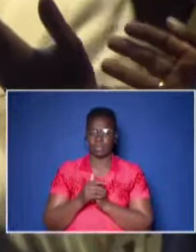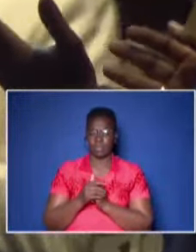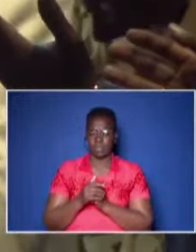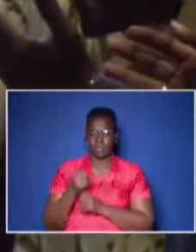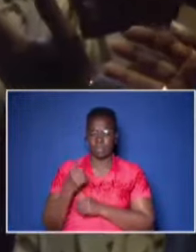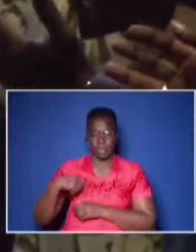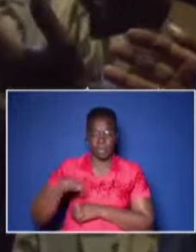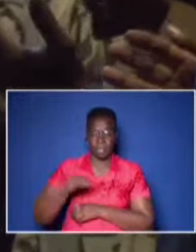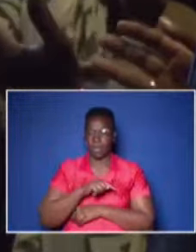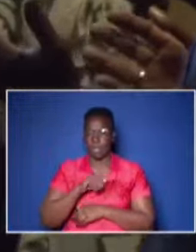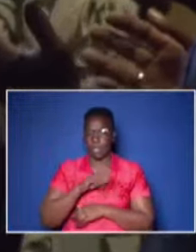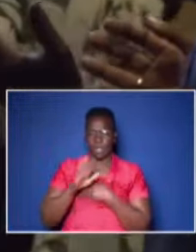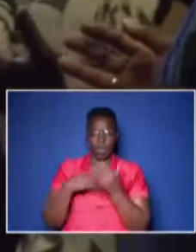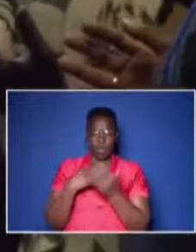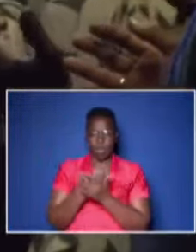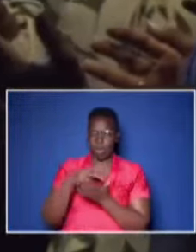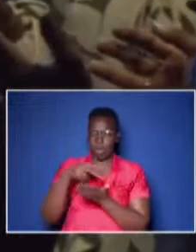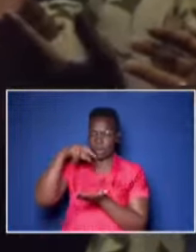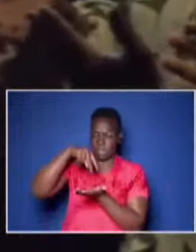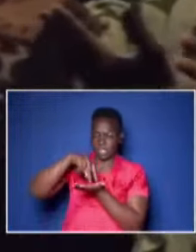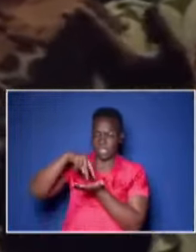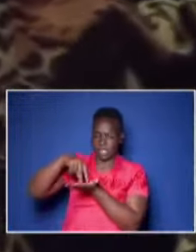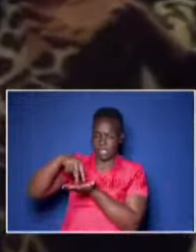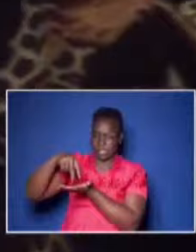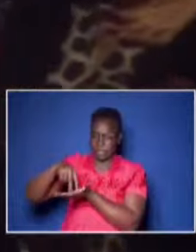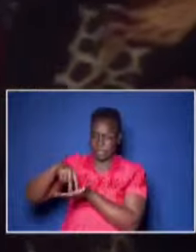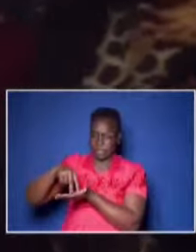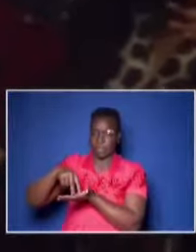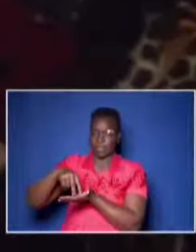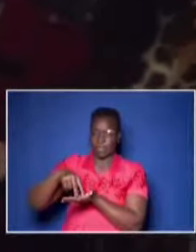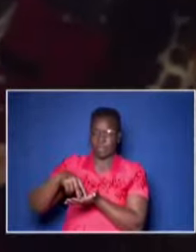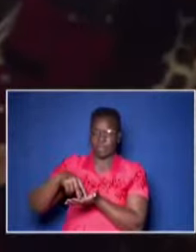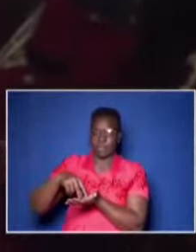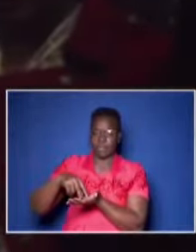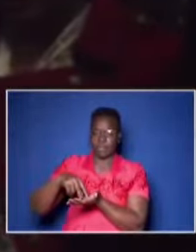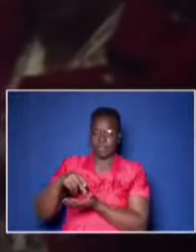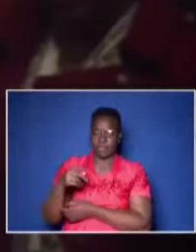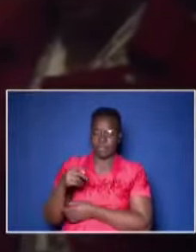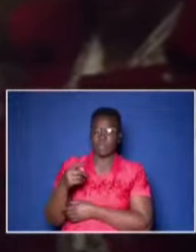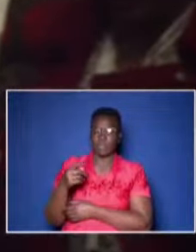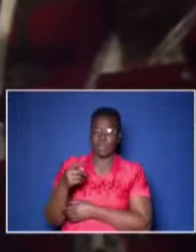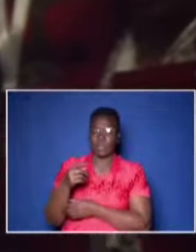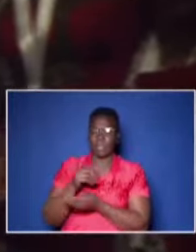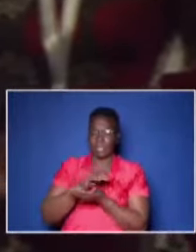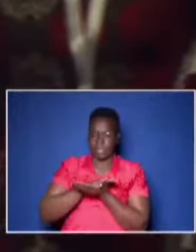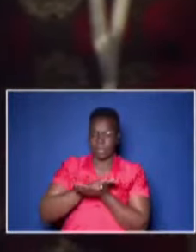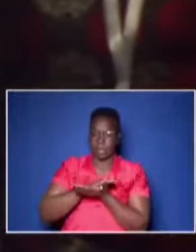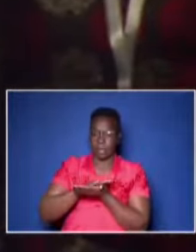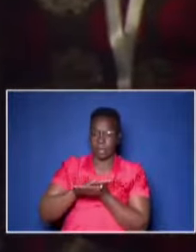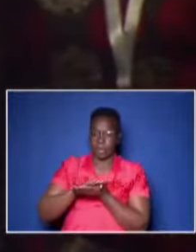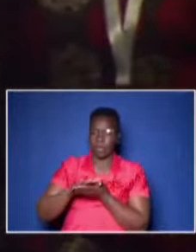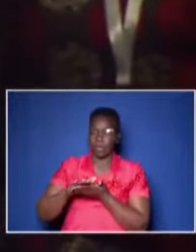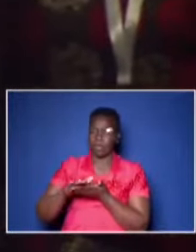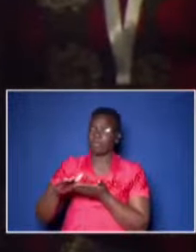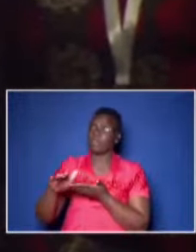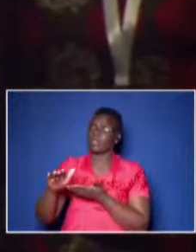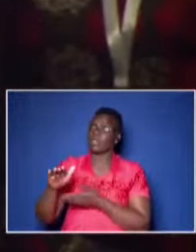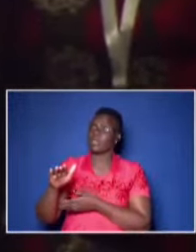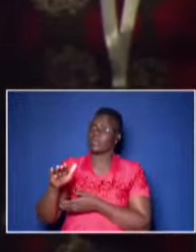we are standing we are stand in his